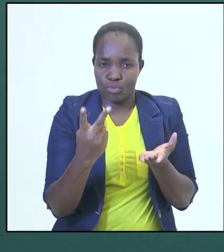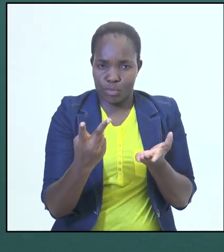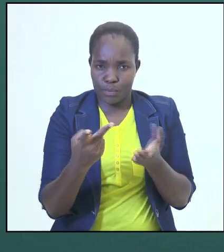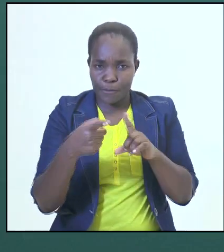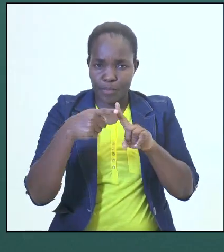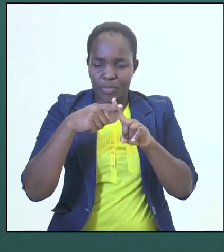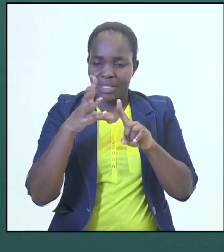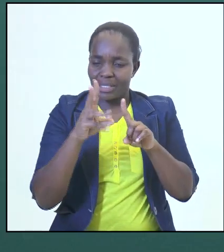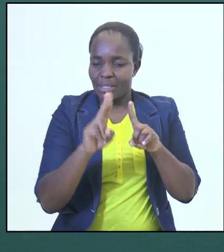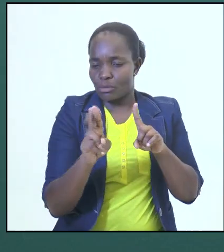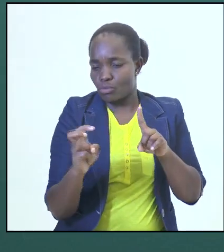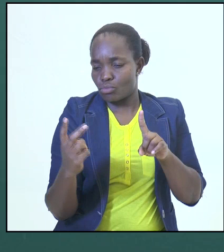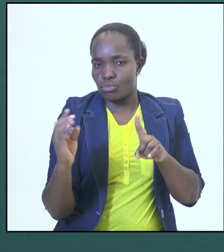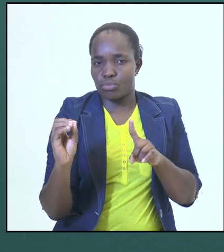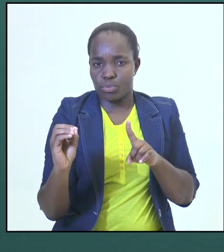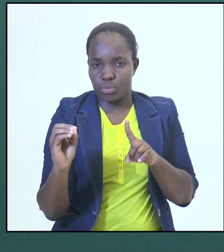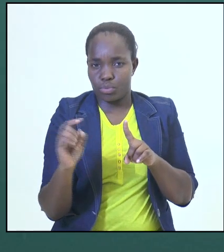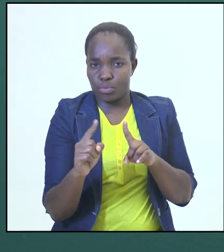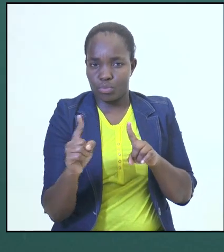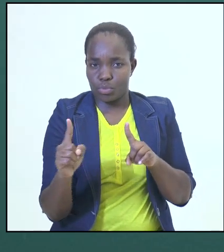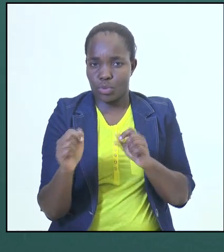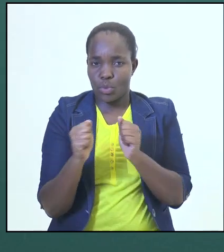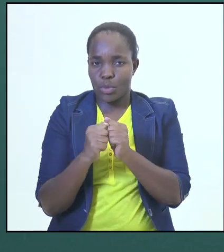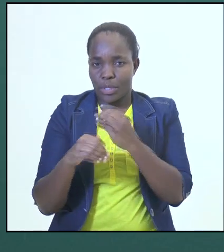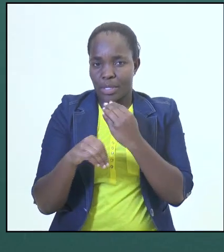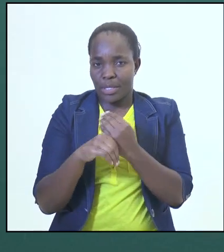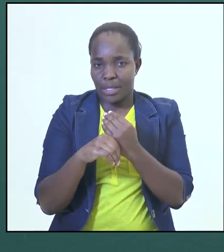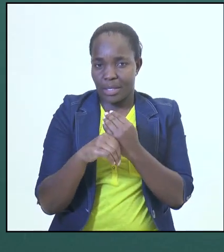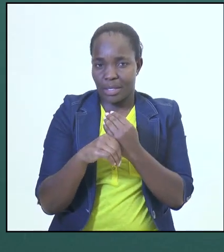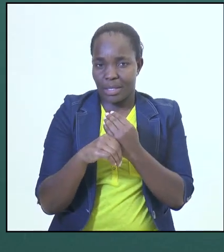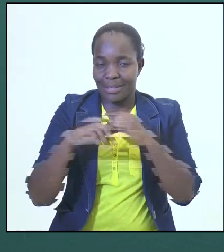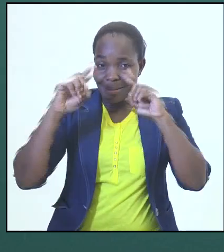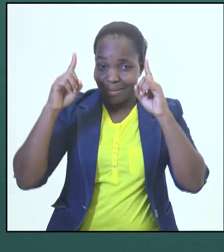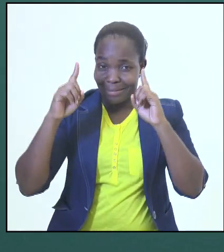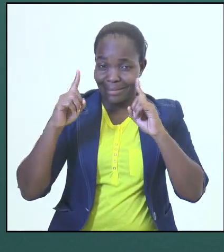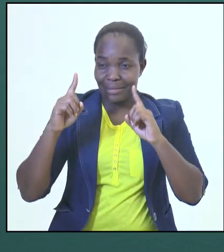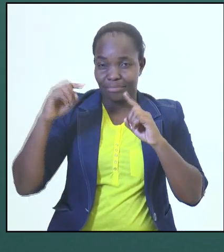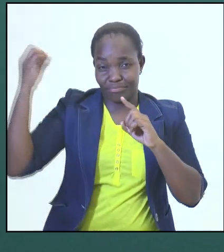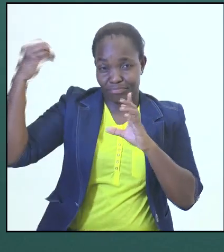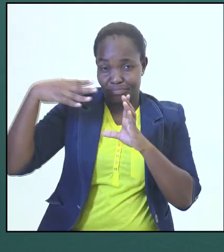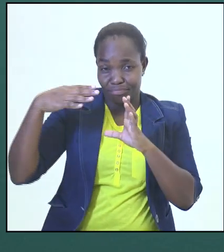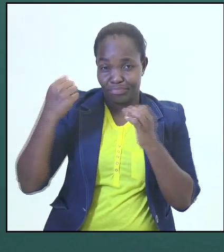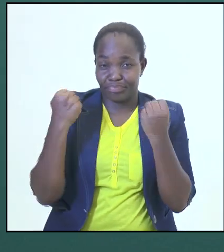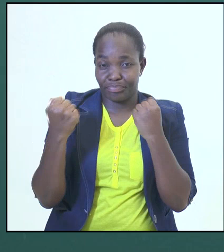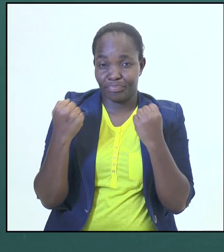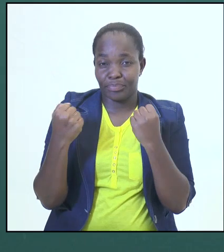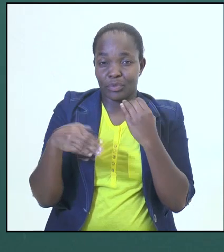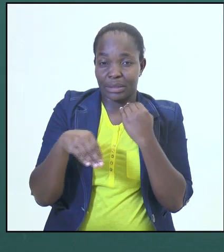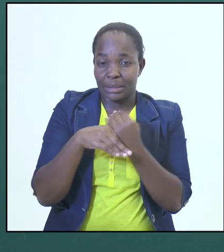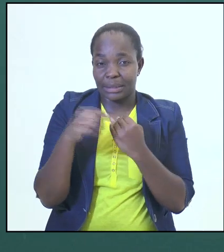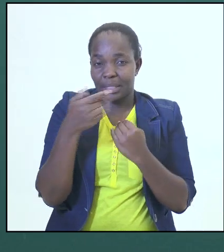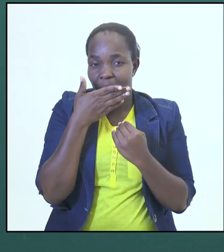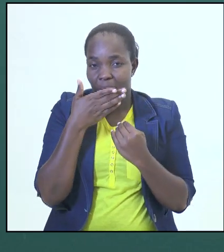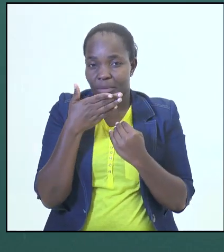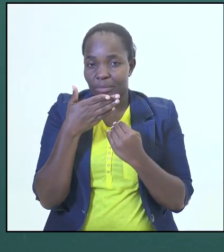plus 6 water molecules with the addition of light energy which gives 1 glucose molecule